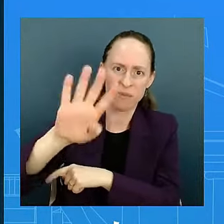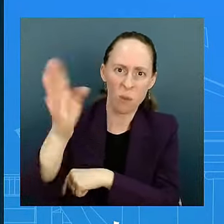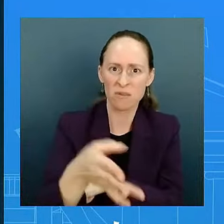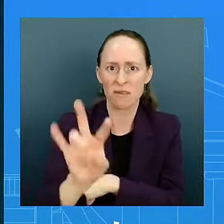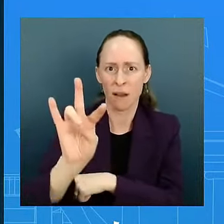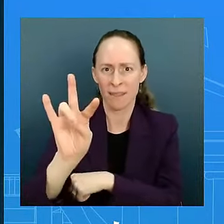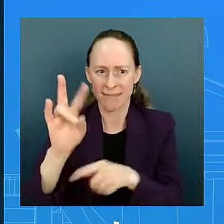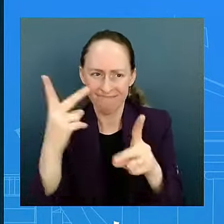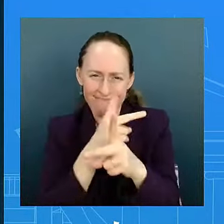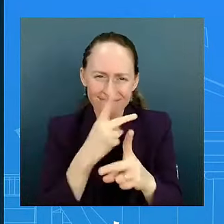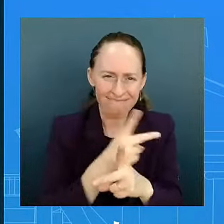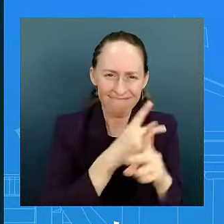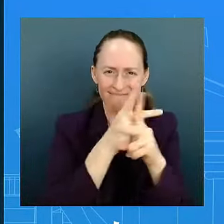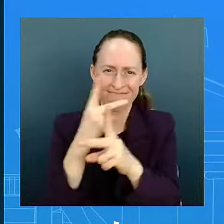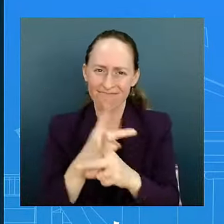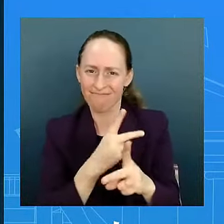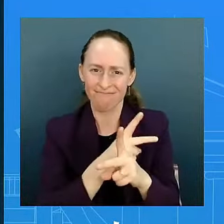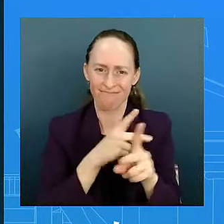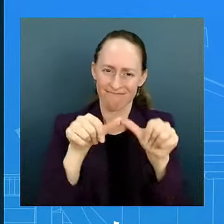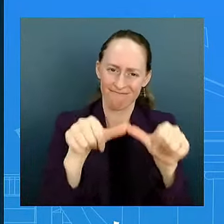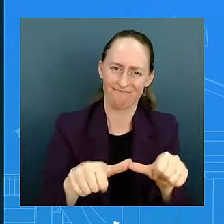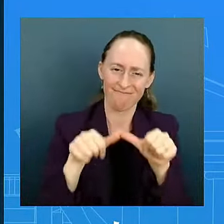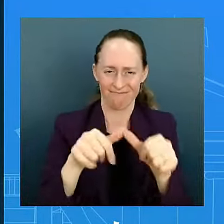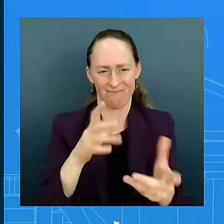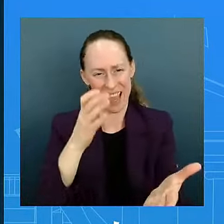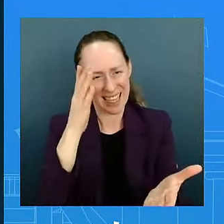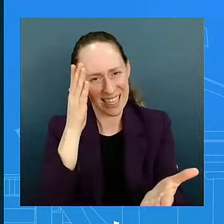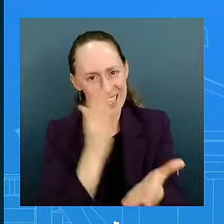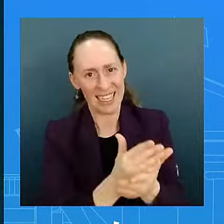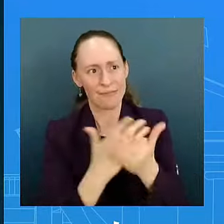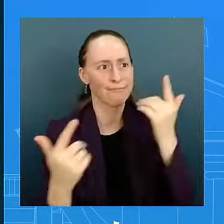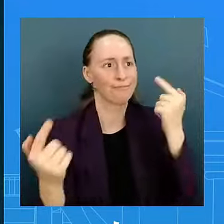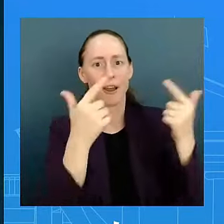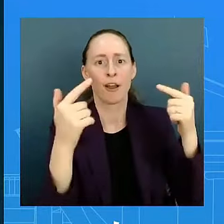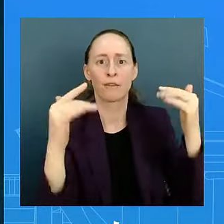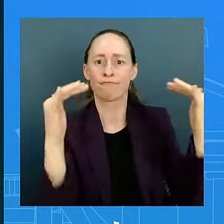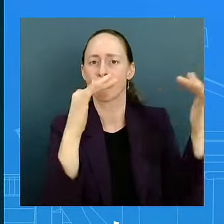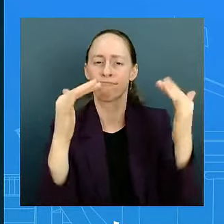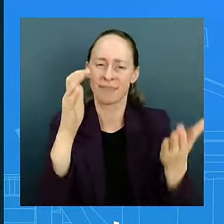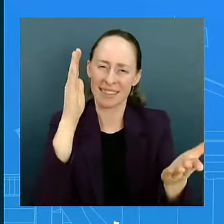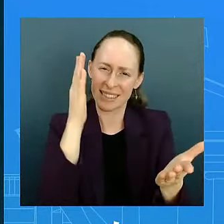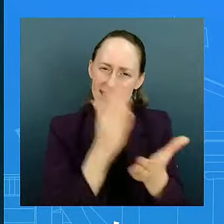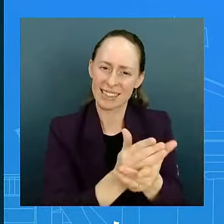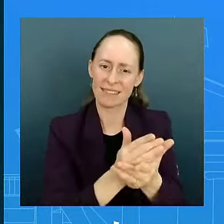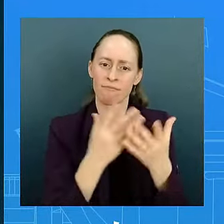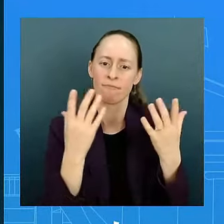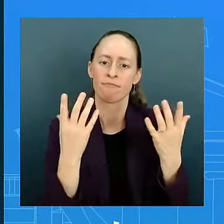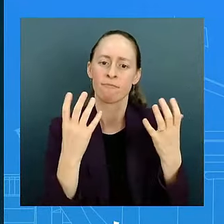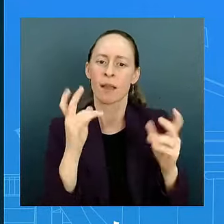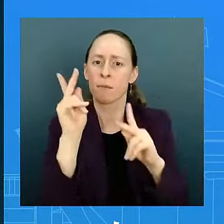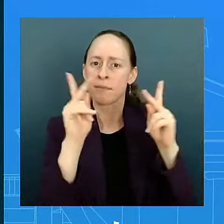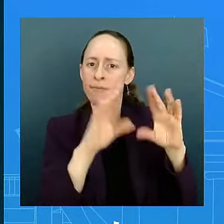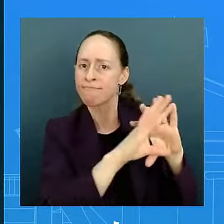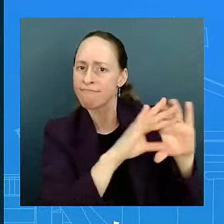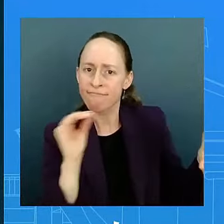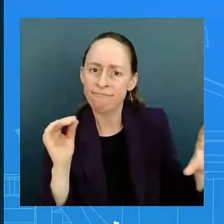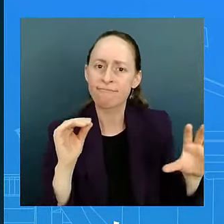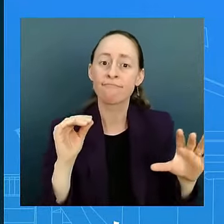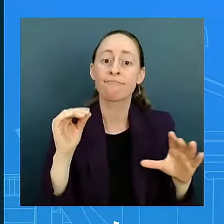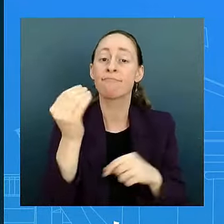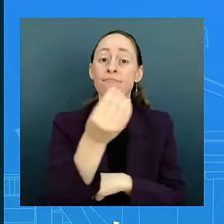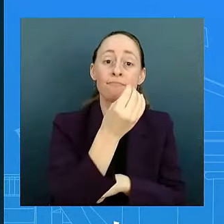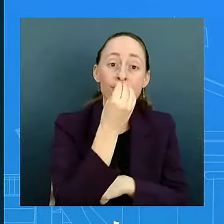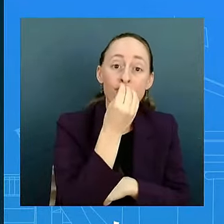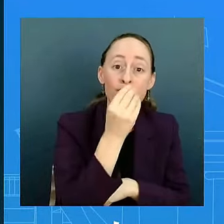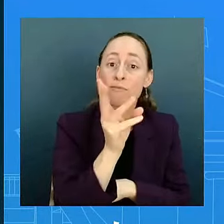get that humanitarian aid in to Gaza, continuing to increase that humanitarian aid. He wants to see the ceasefire deal